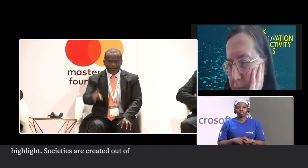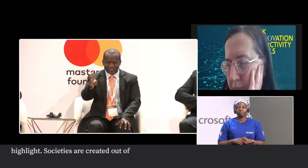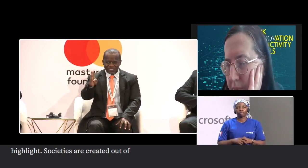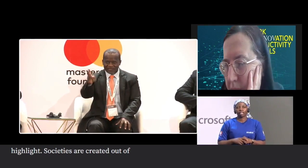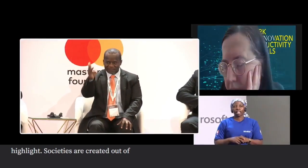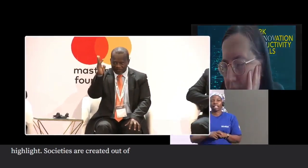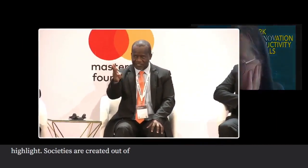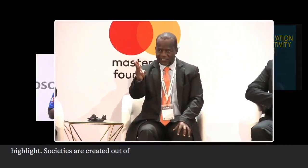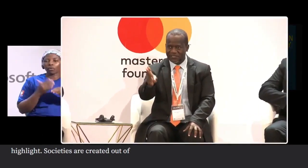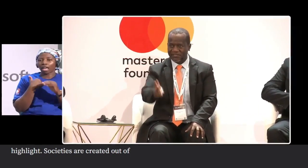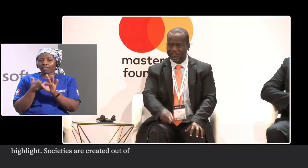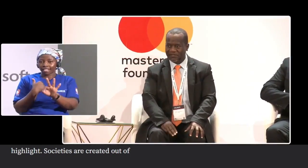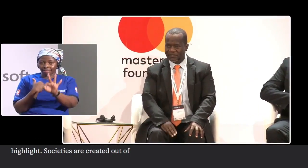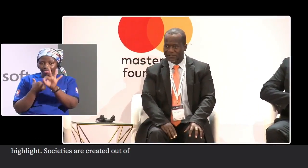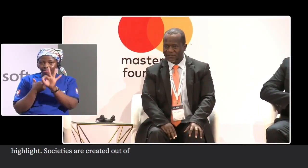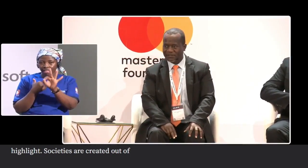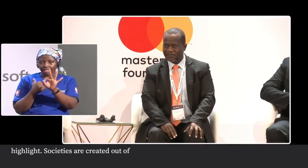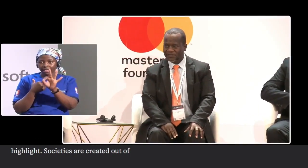There are basically three